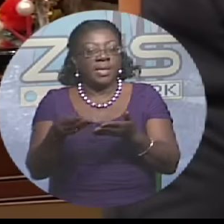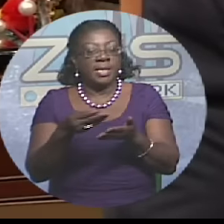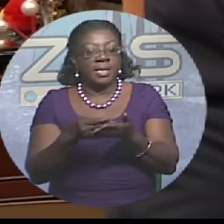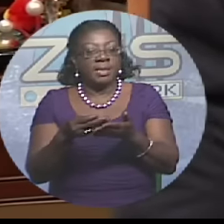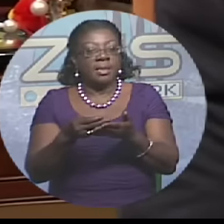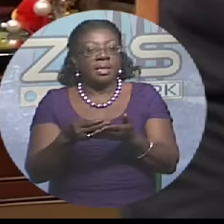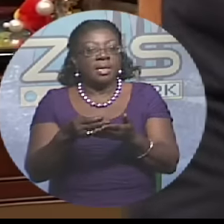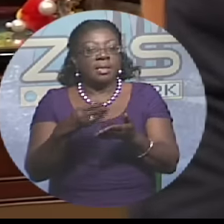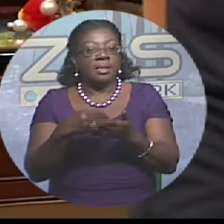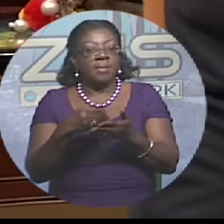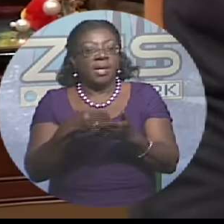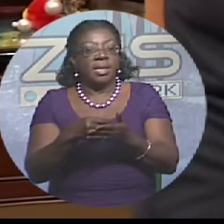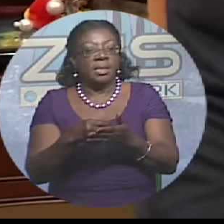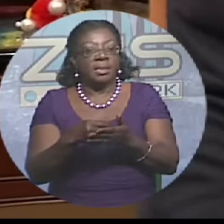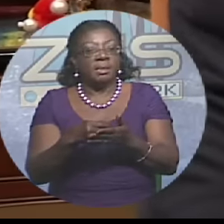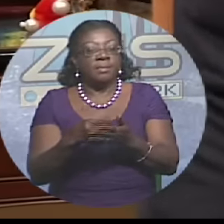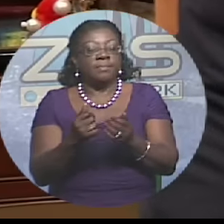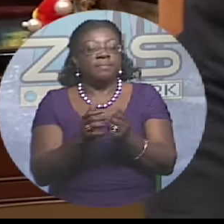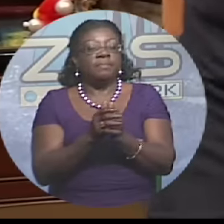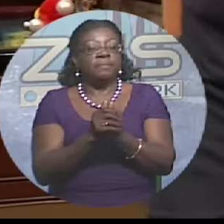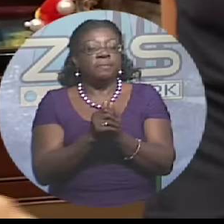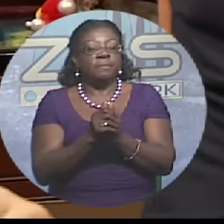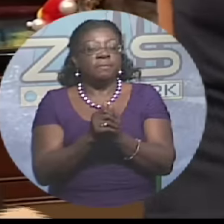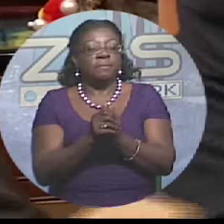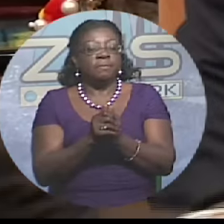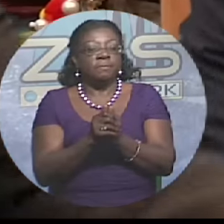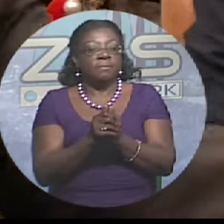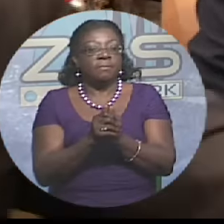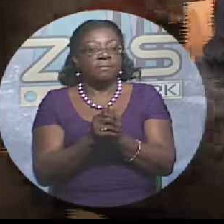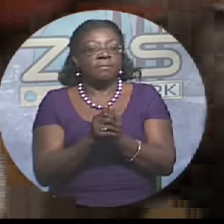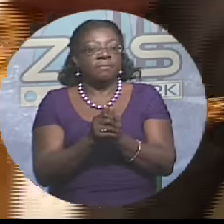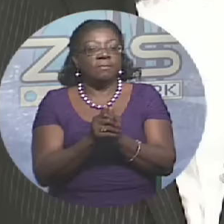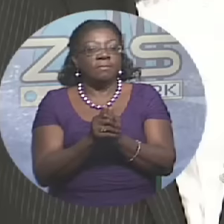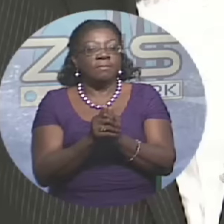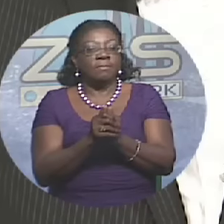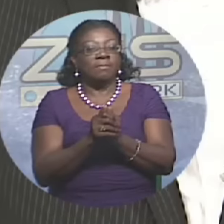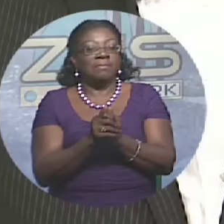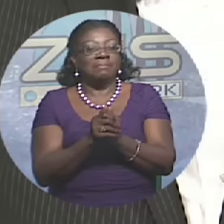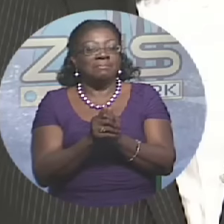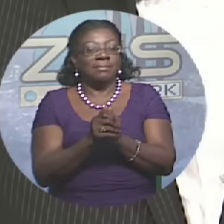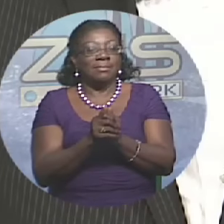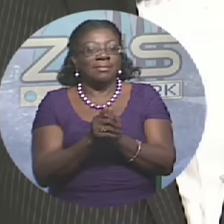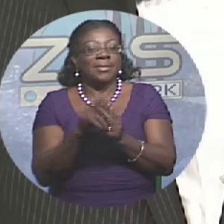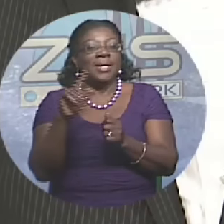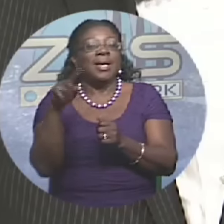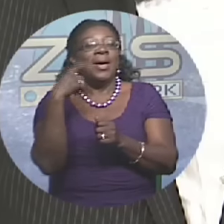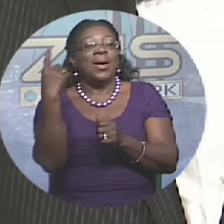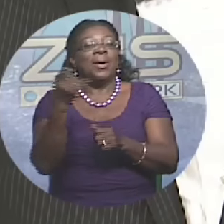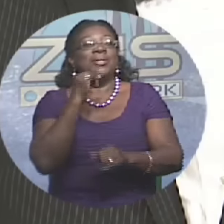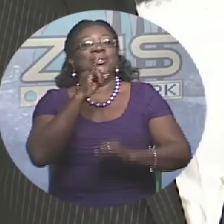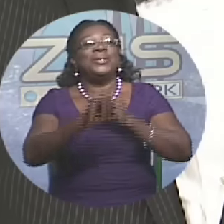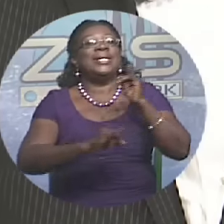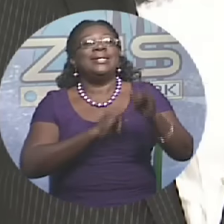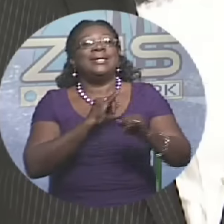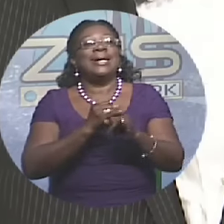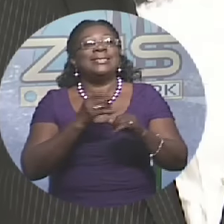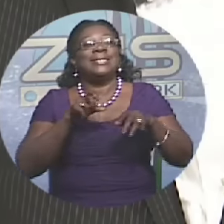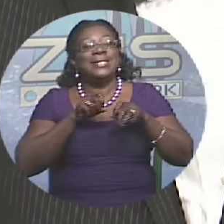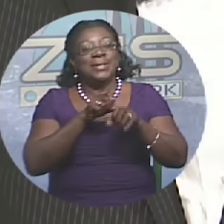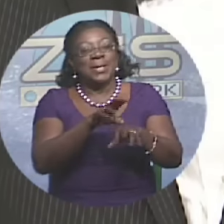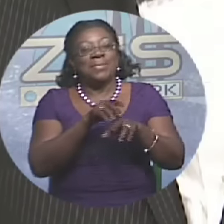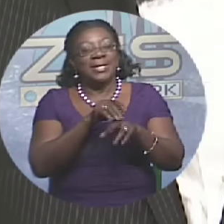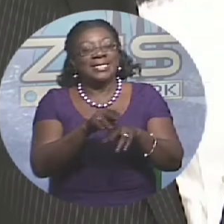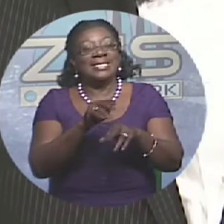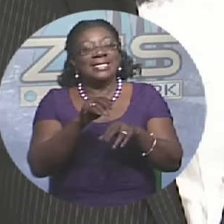that these funds are used for the intended purpose. Thank you very much. Thank you. Also today, the National Emergency Management Agency